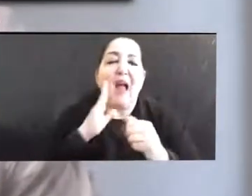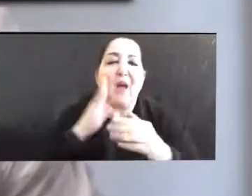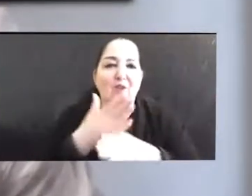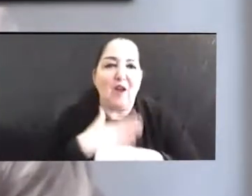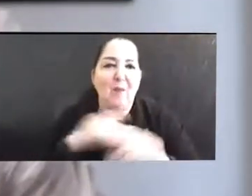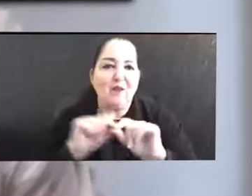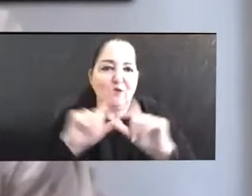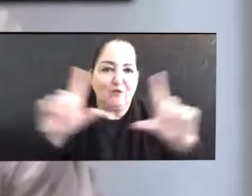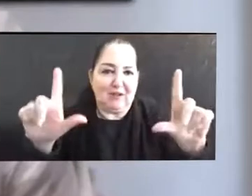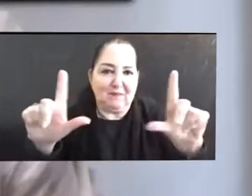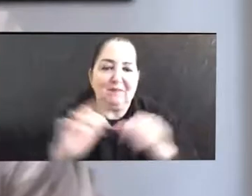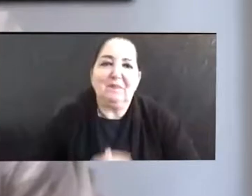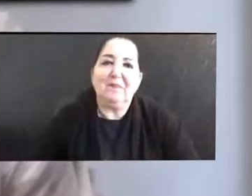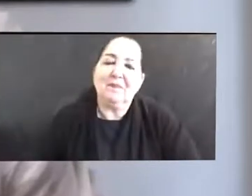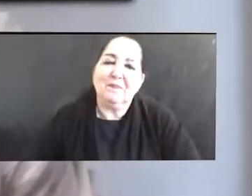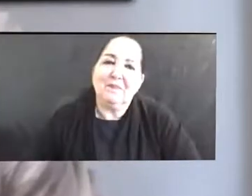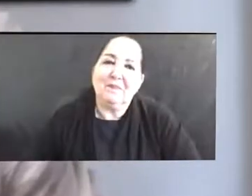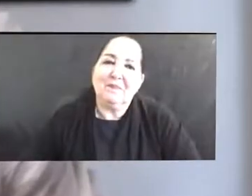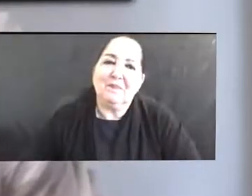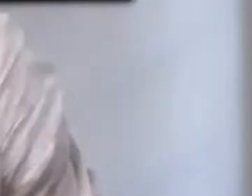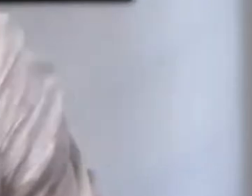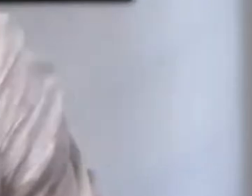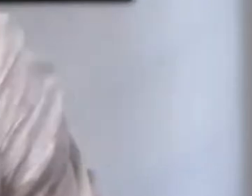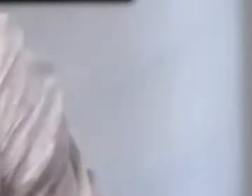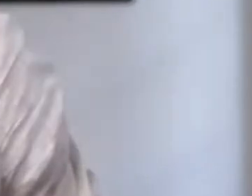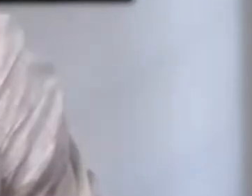So I'm going to share my screen right away.